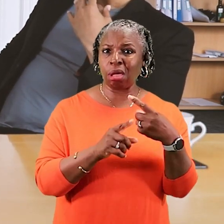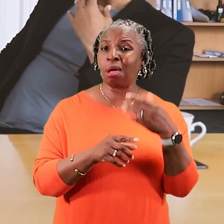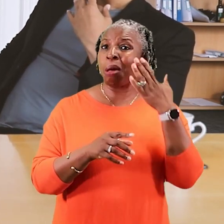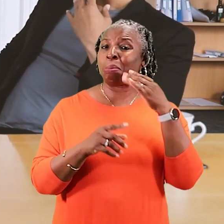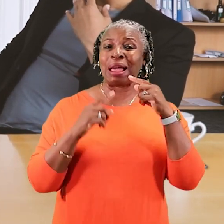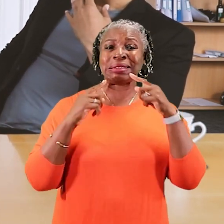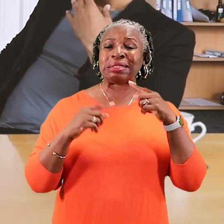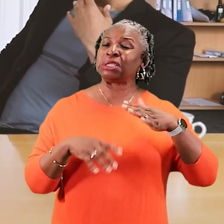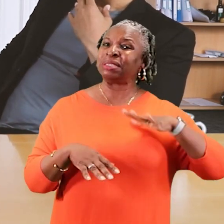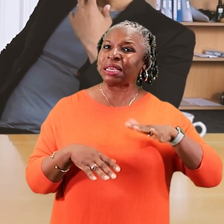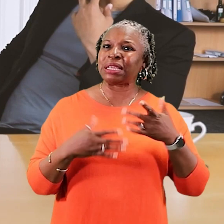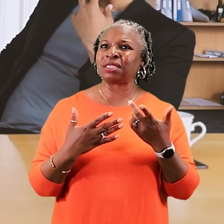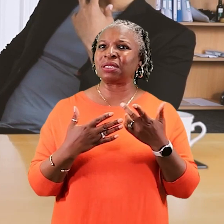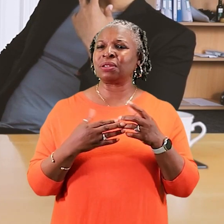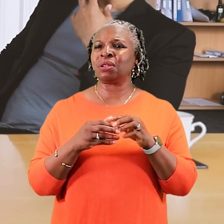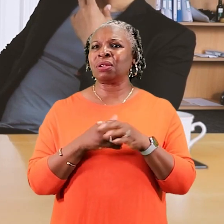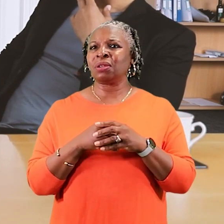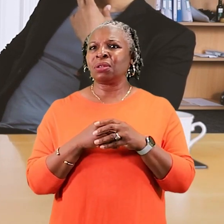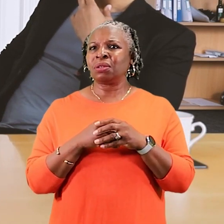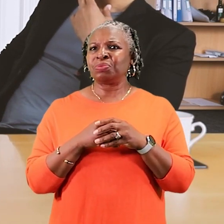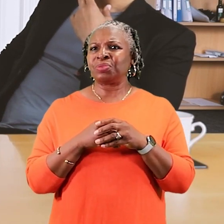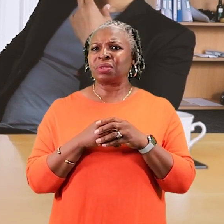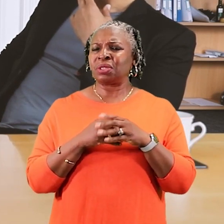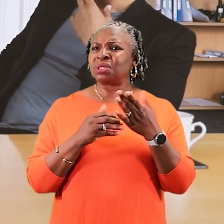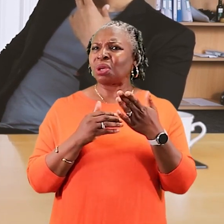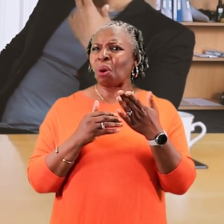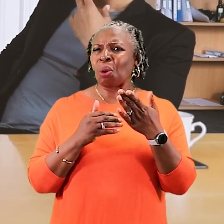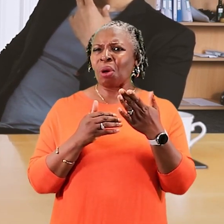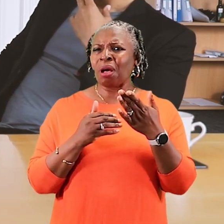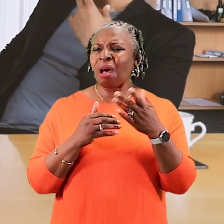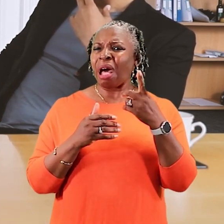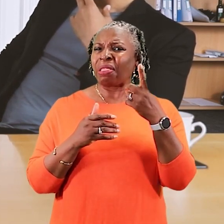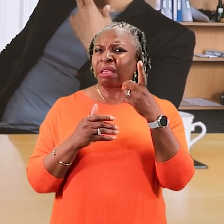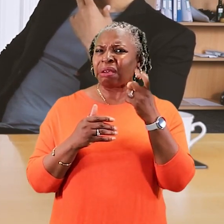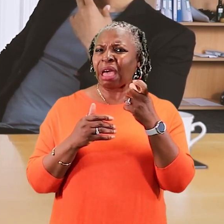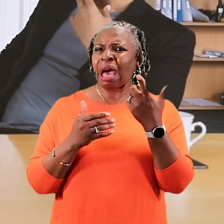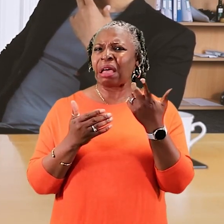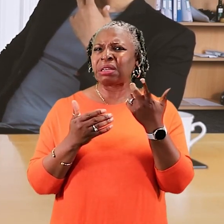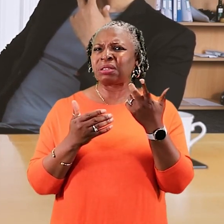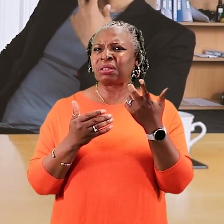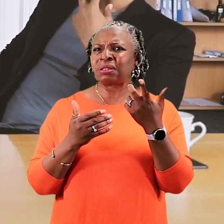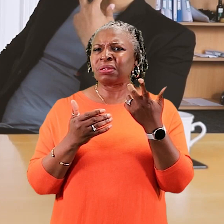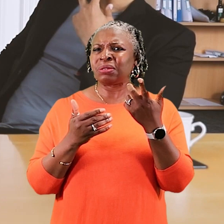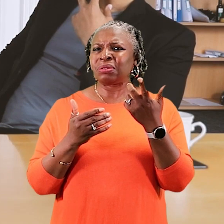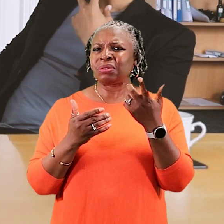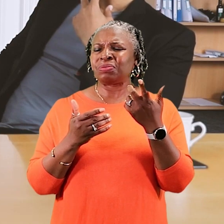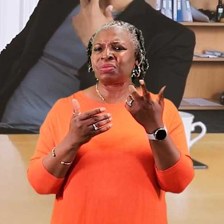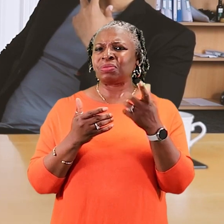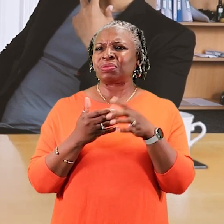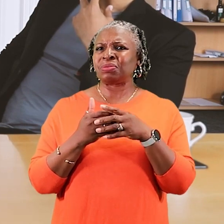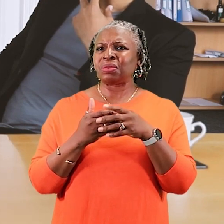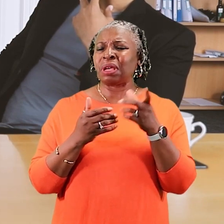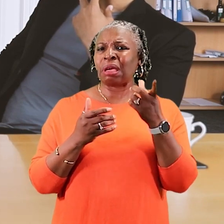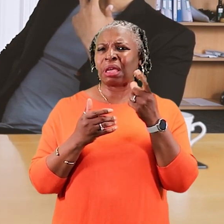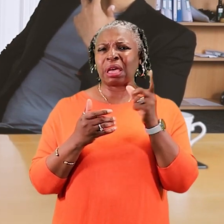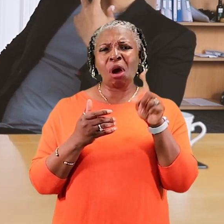that age group. I also think I've benefited from having black role models myself and leaders. I think you can, you know, the term you